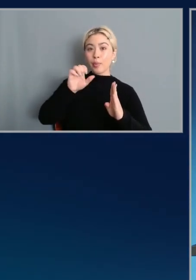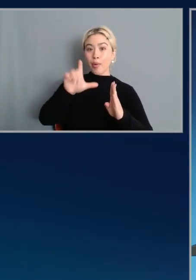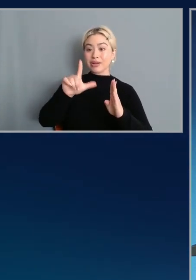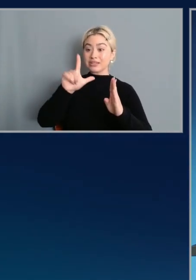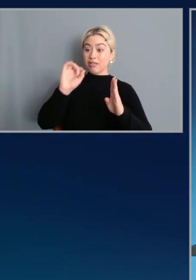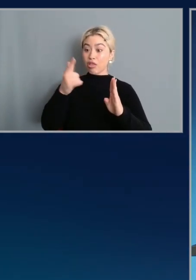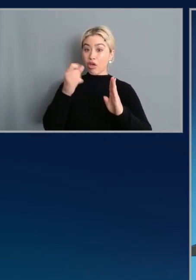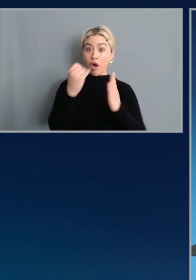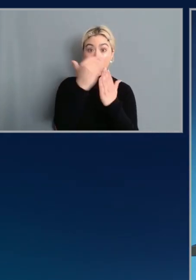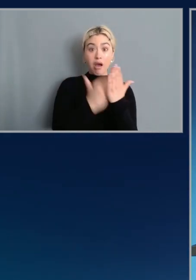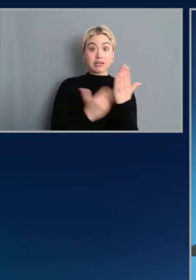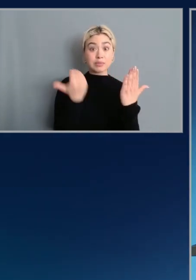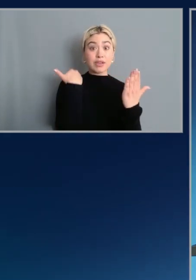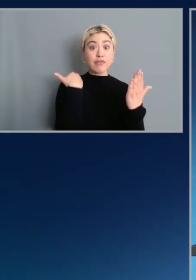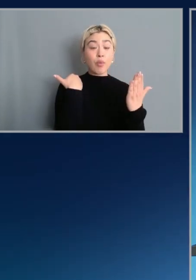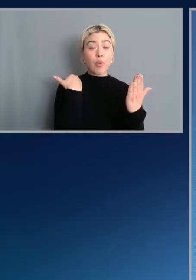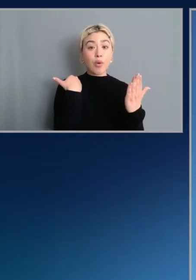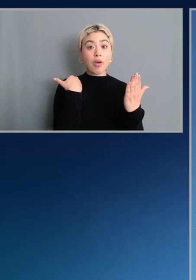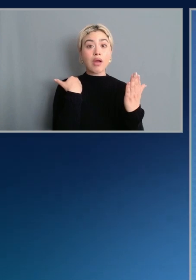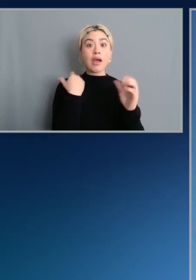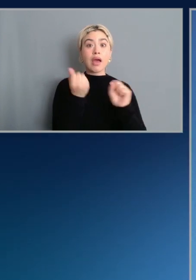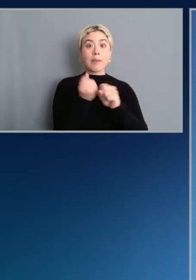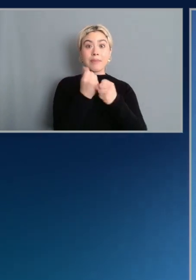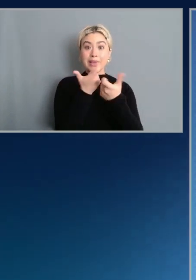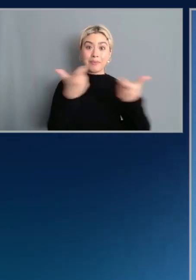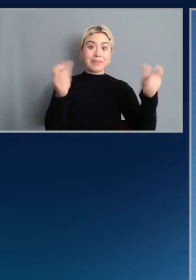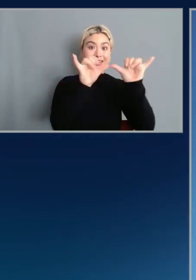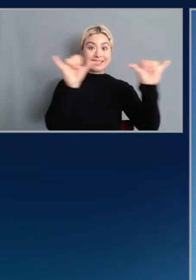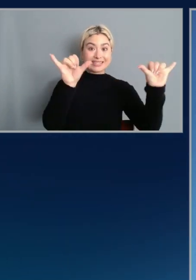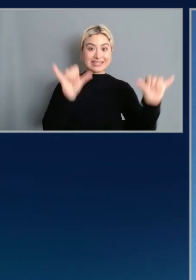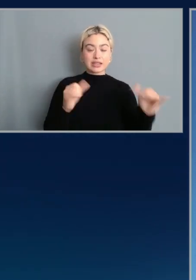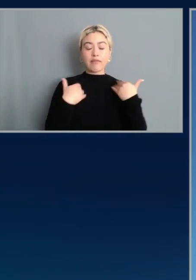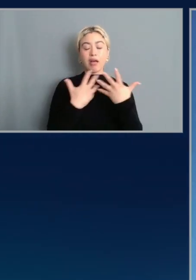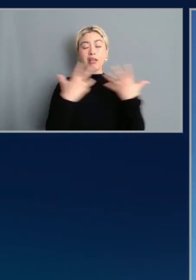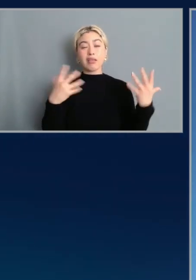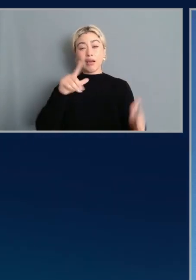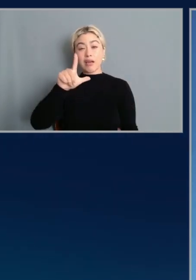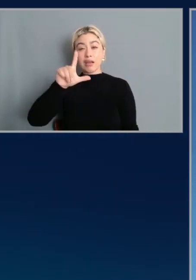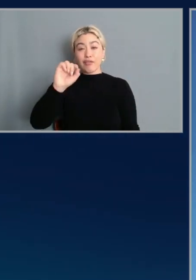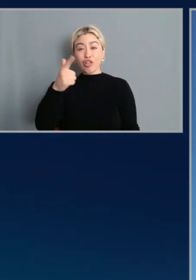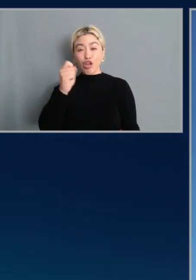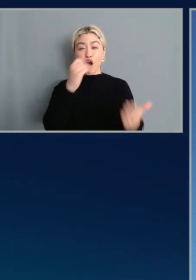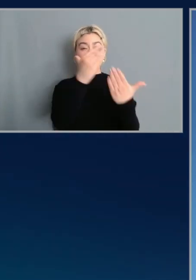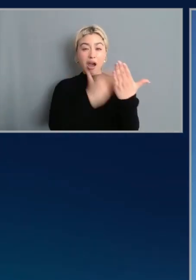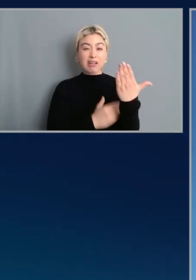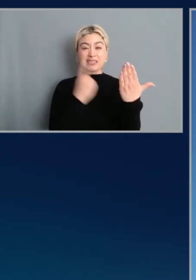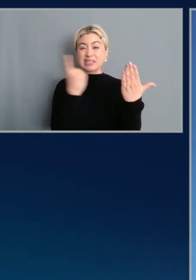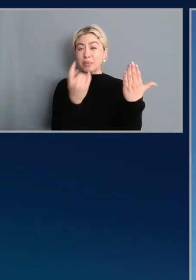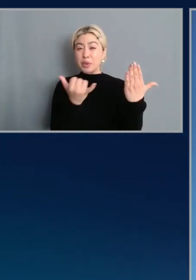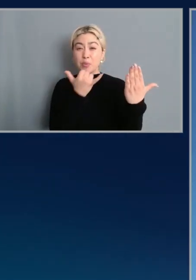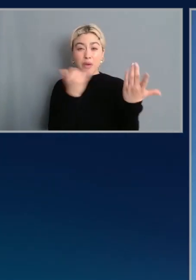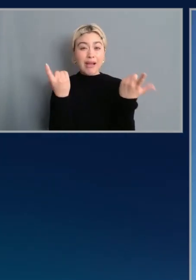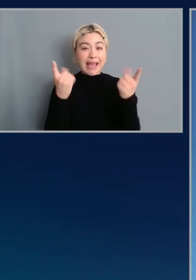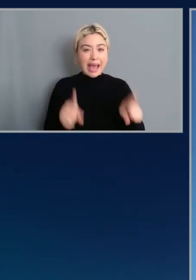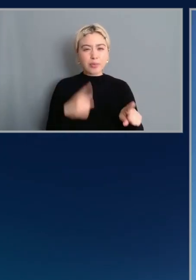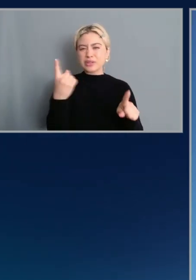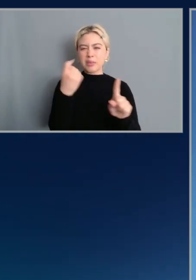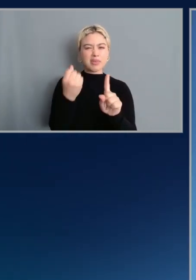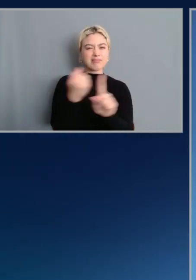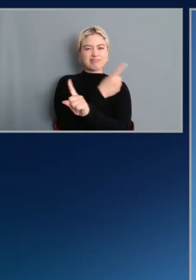I used to, maintain big systems, and you got a lot of logs, and something goes wrong, or there's some sort of an anomaly there,